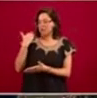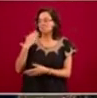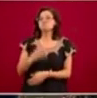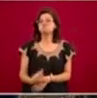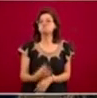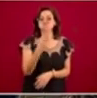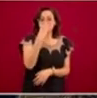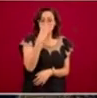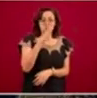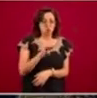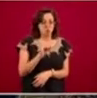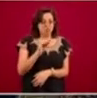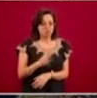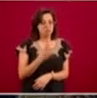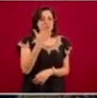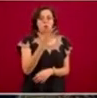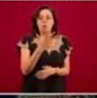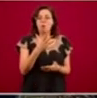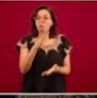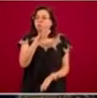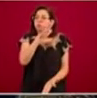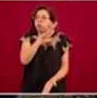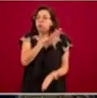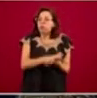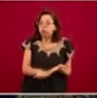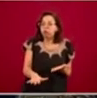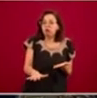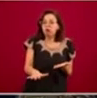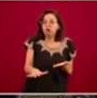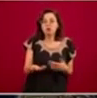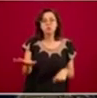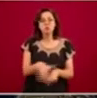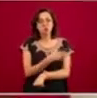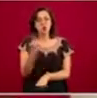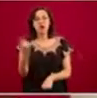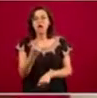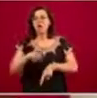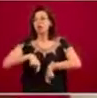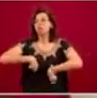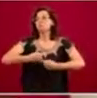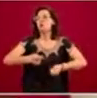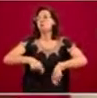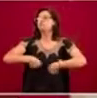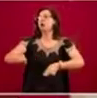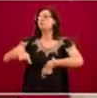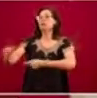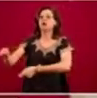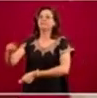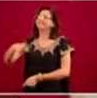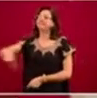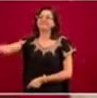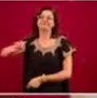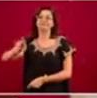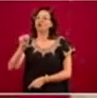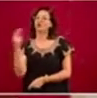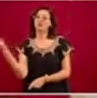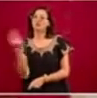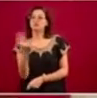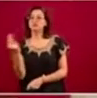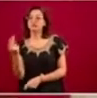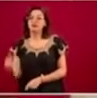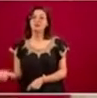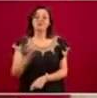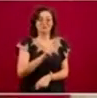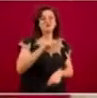happened 4 weeks ago, roughly, is that all of these supplies were overused by personnel that didn't need